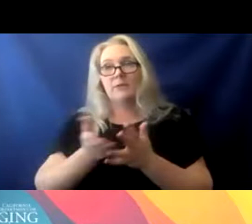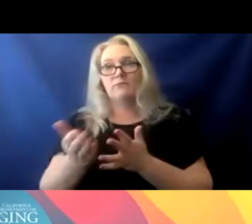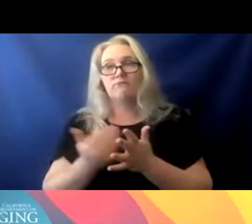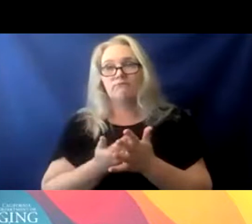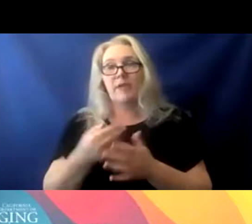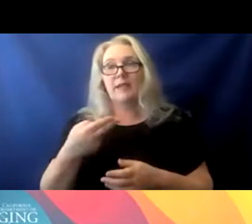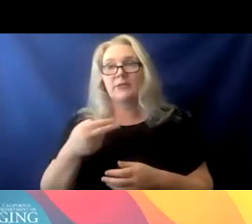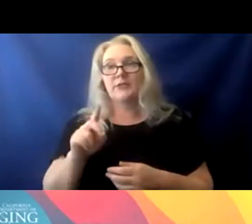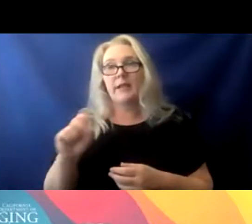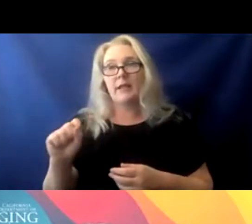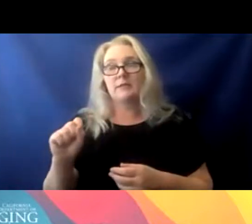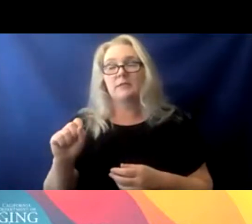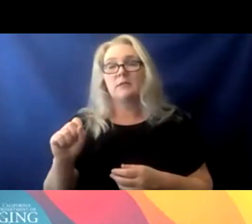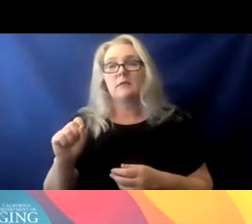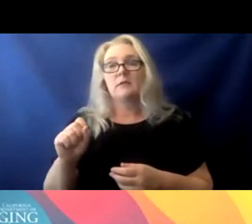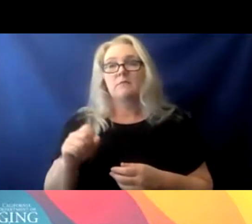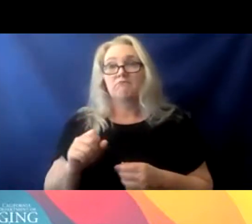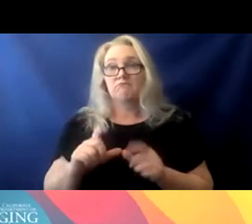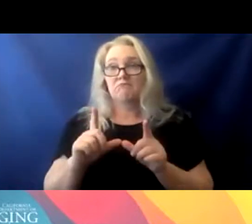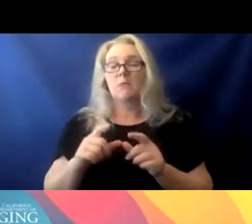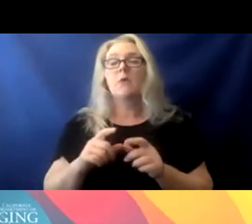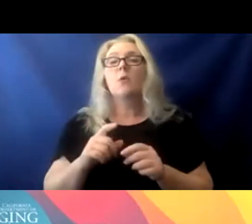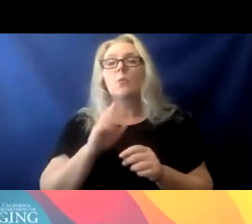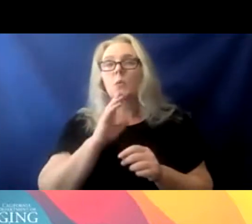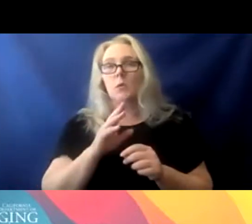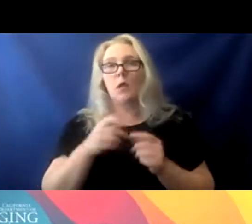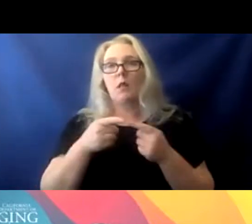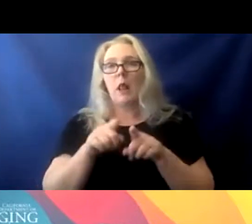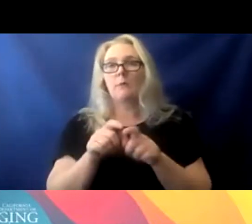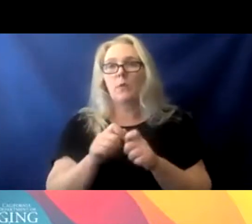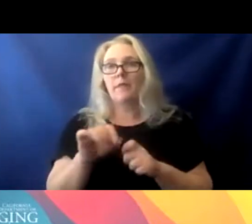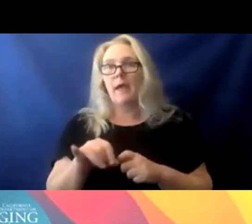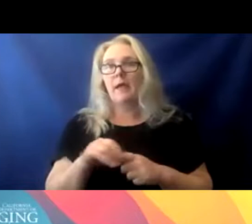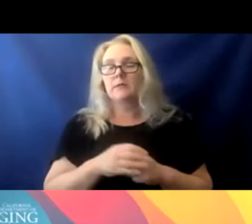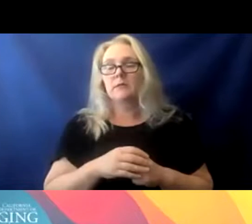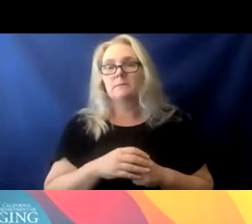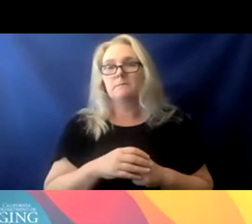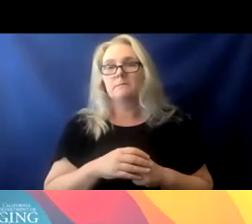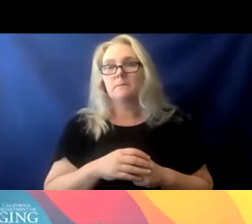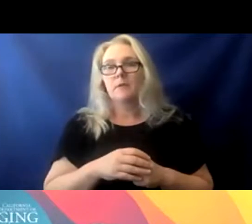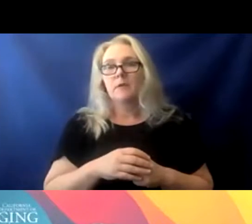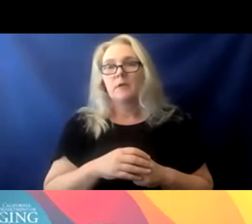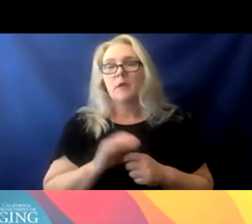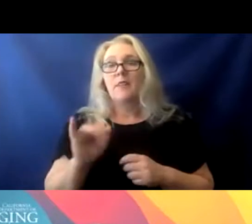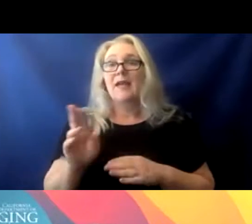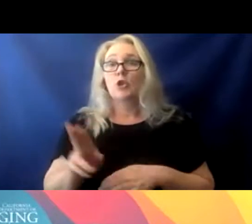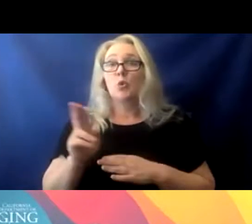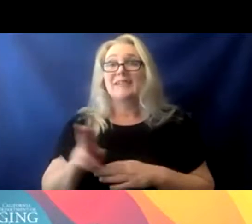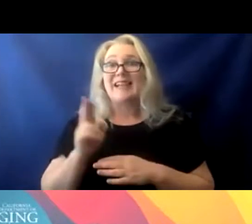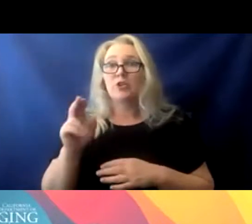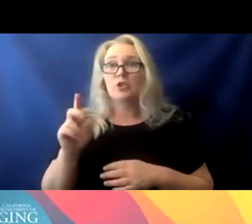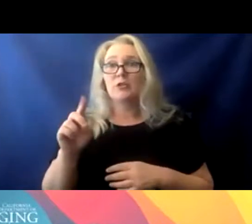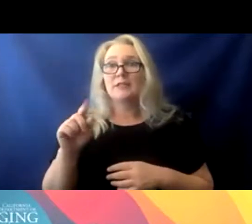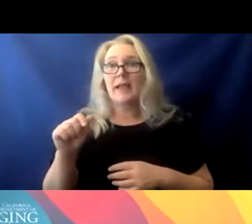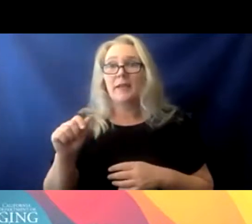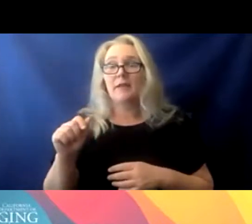gets enacted, we will be aligning with that. And so that utilization data related to long-term